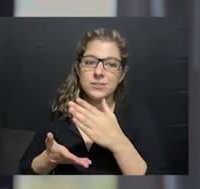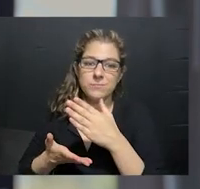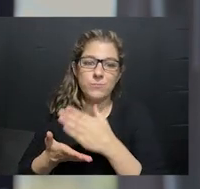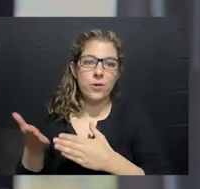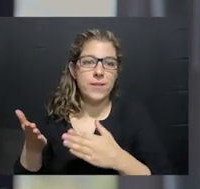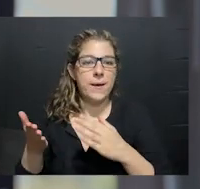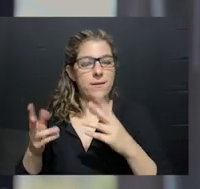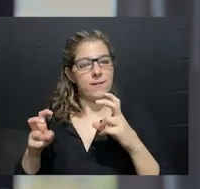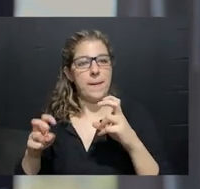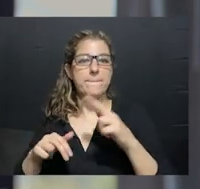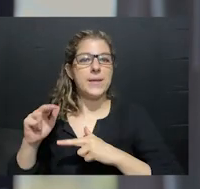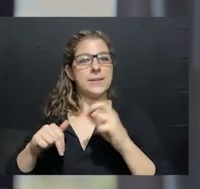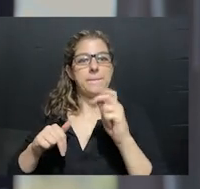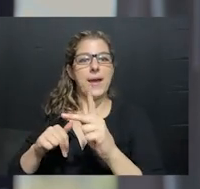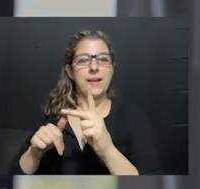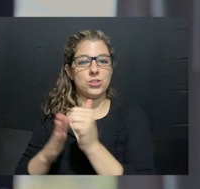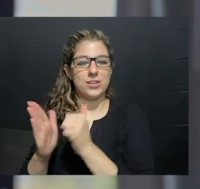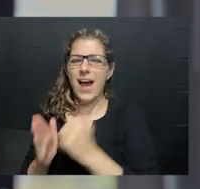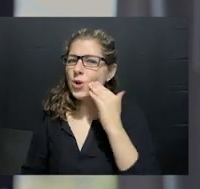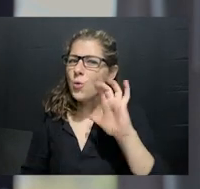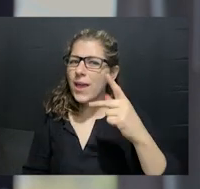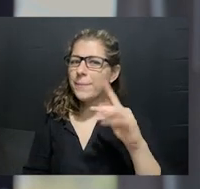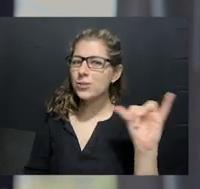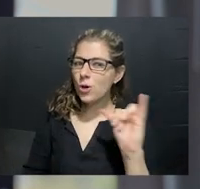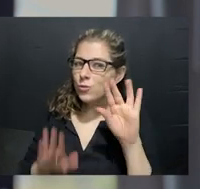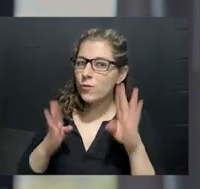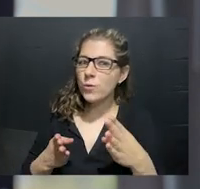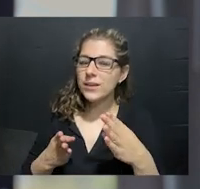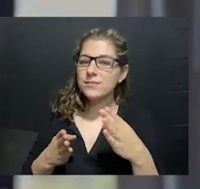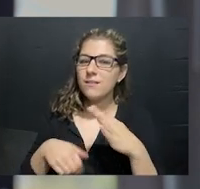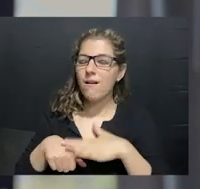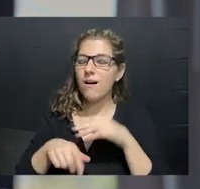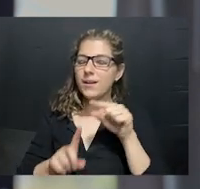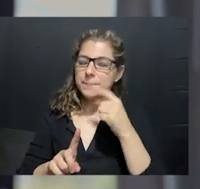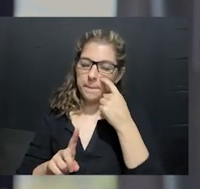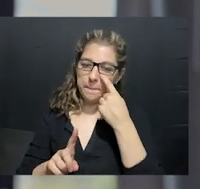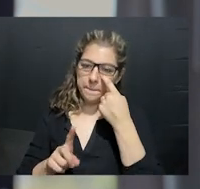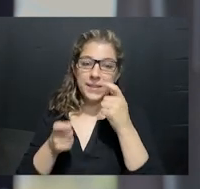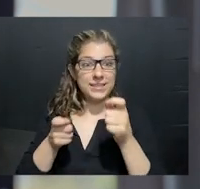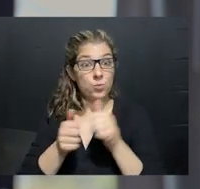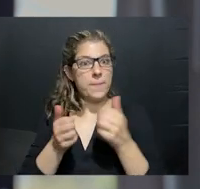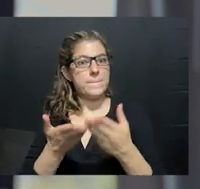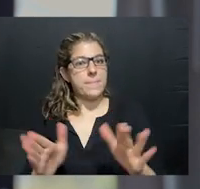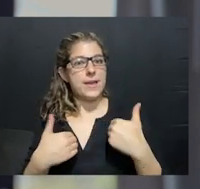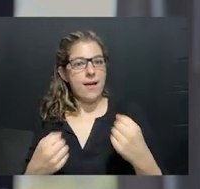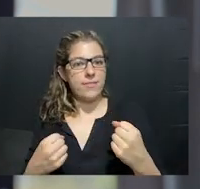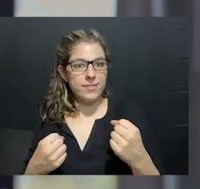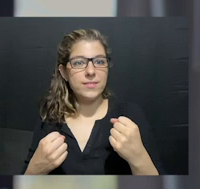agenda is so essential. I know CAHPS is also focused on dealing with the public